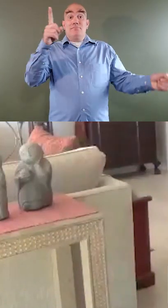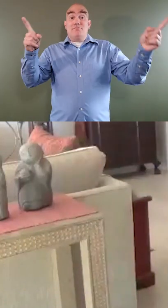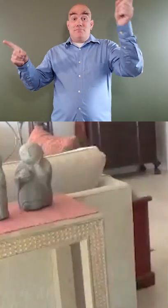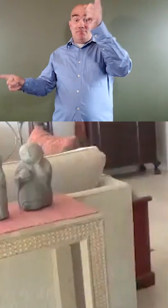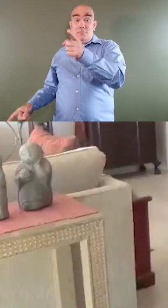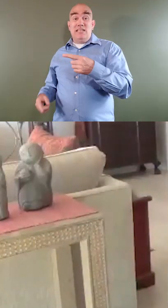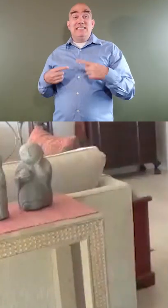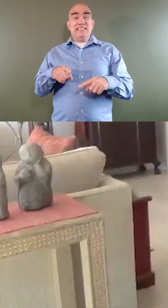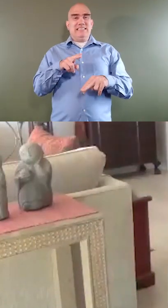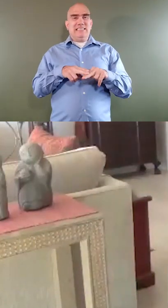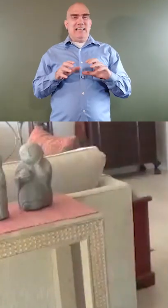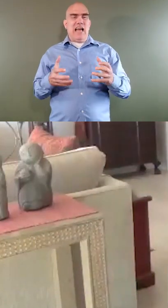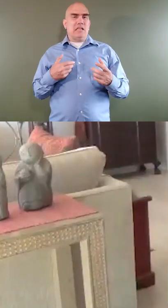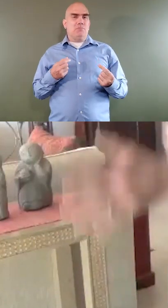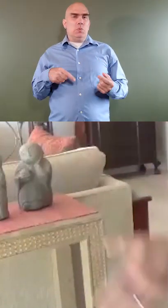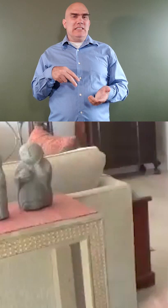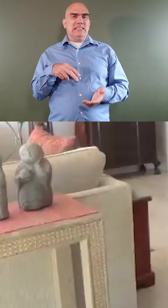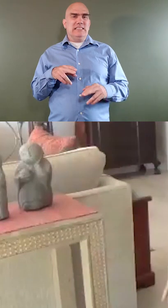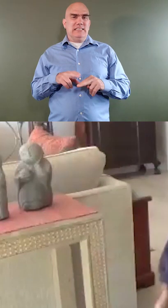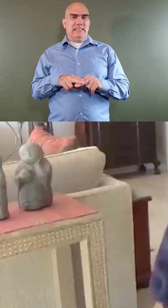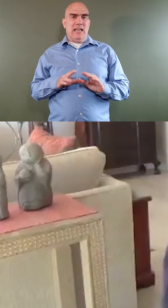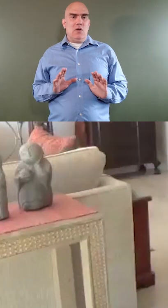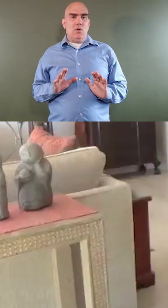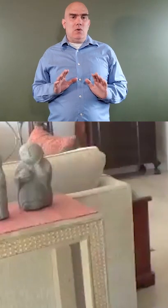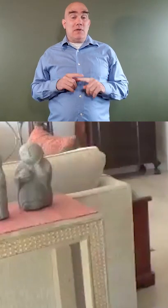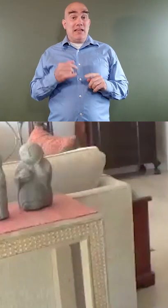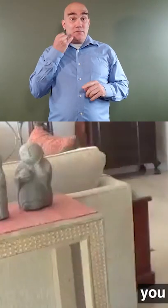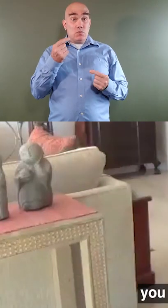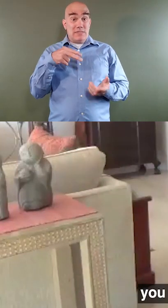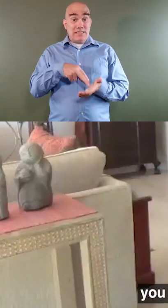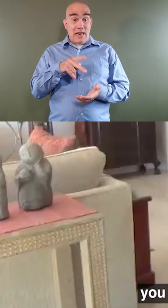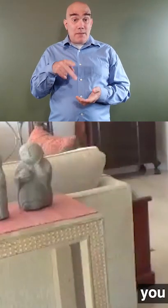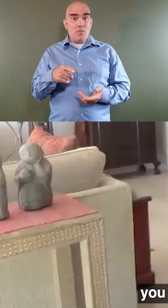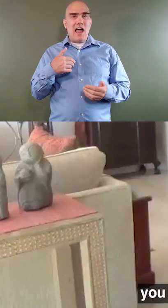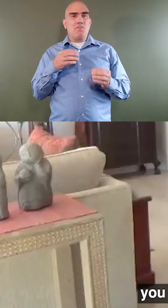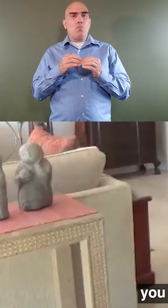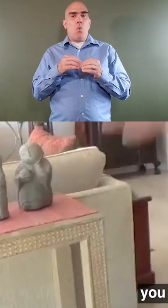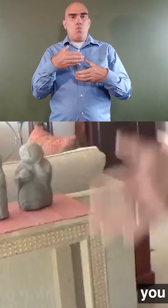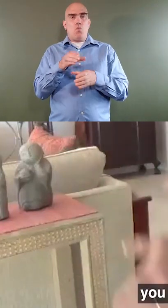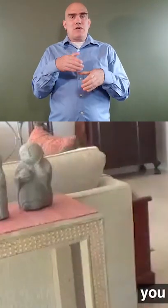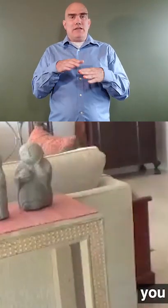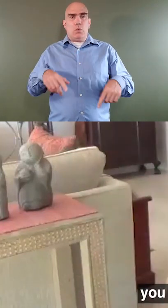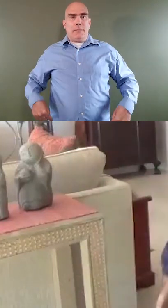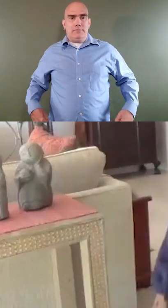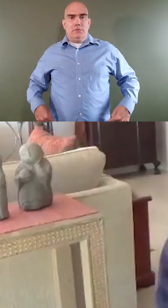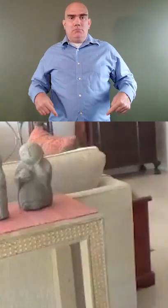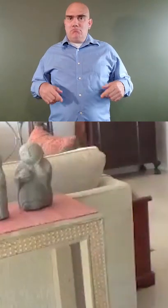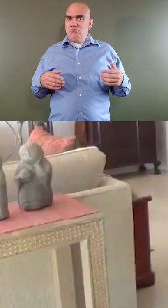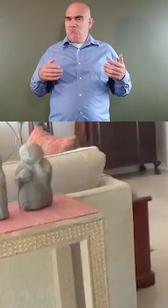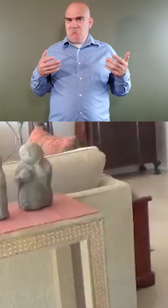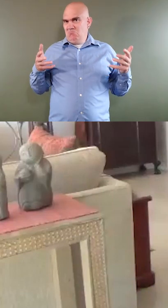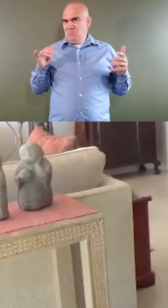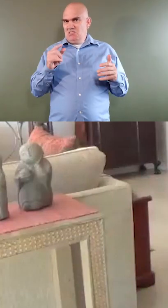Since this is a sitting class, I'm doing this sitting down. If you do it standing up, you have more rotation in your hips. That's